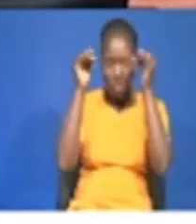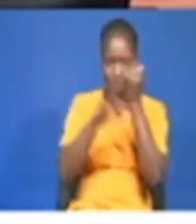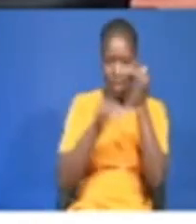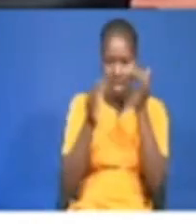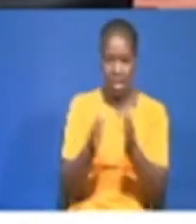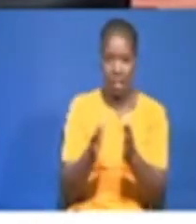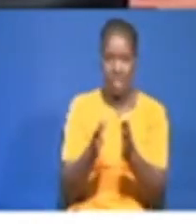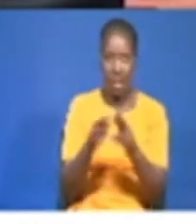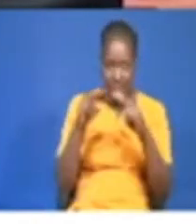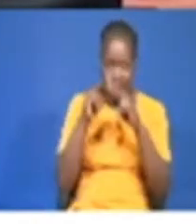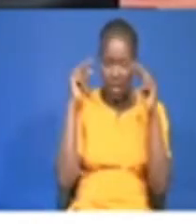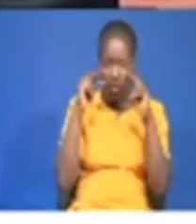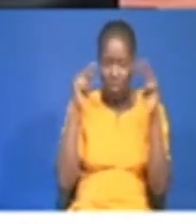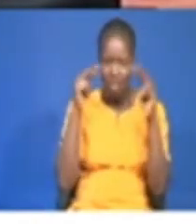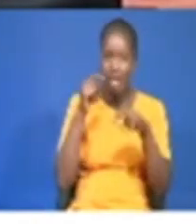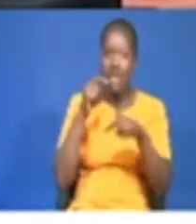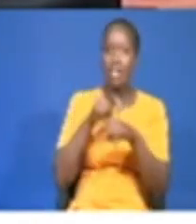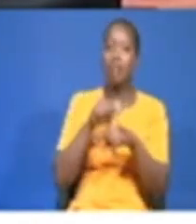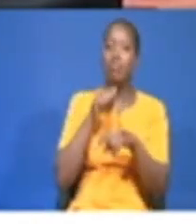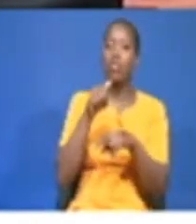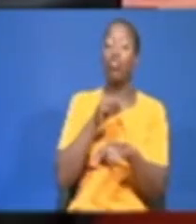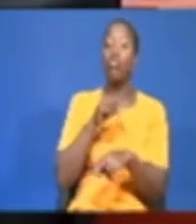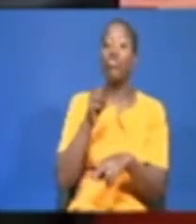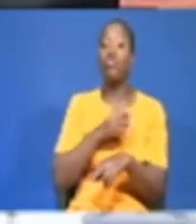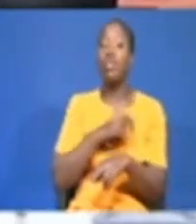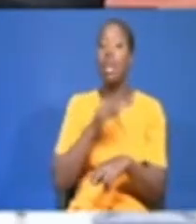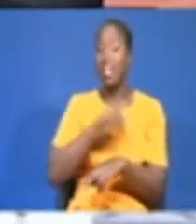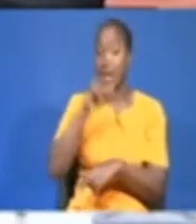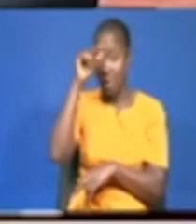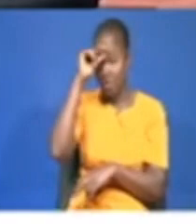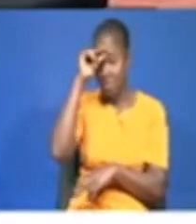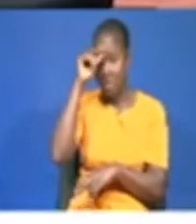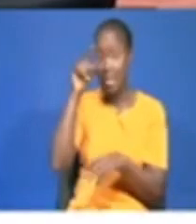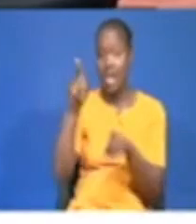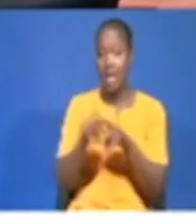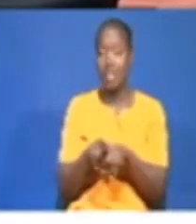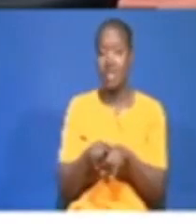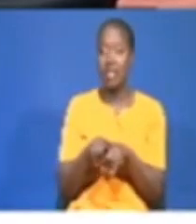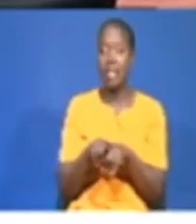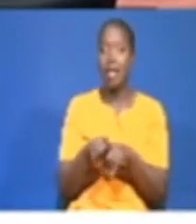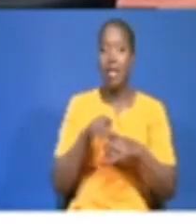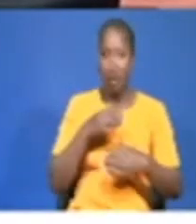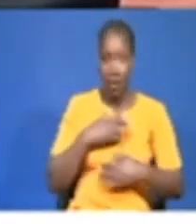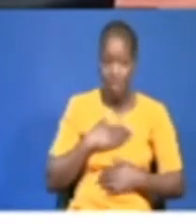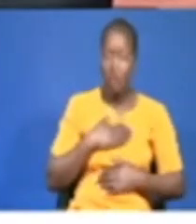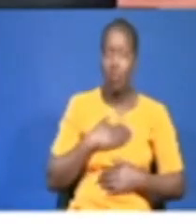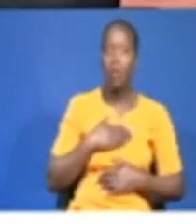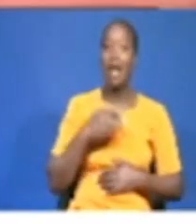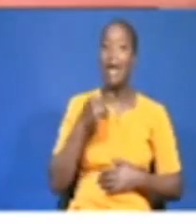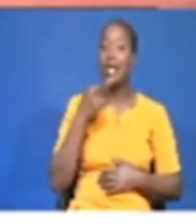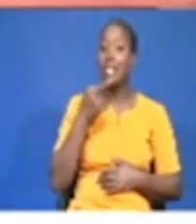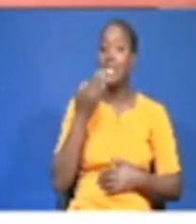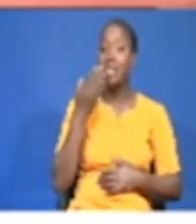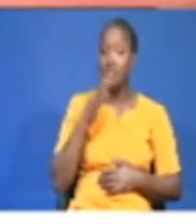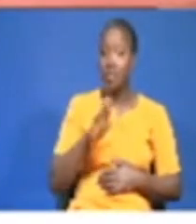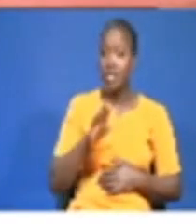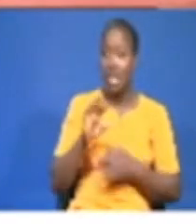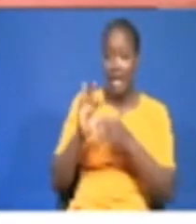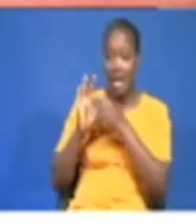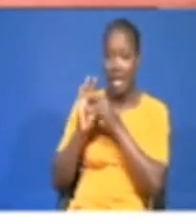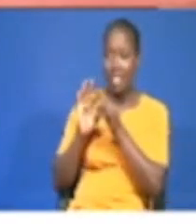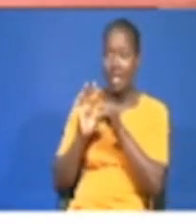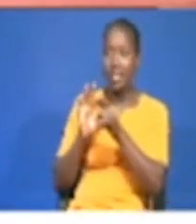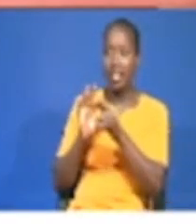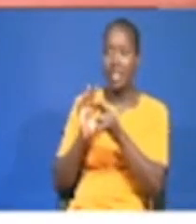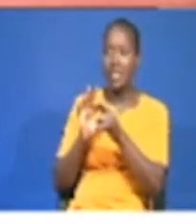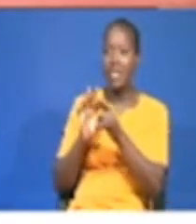Terrorists, when they don't fear government, as Honorable Naisula has said, that culture that they raid